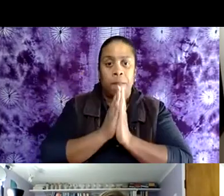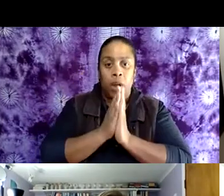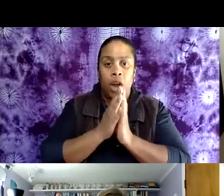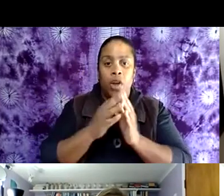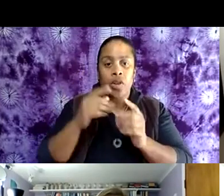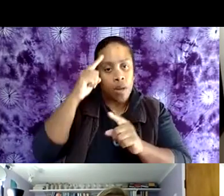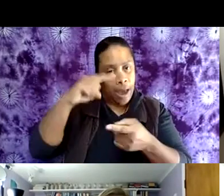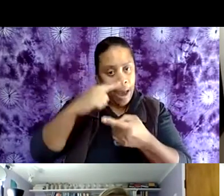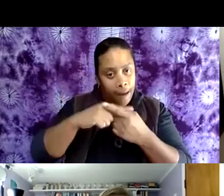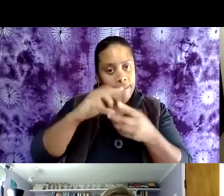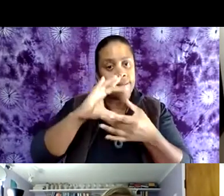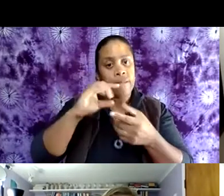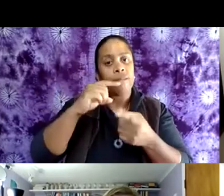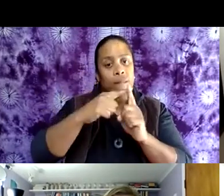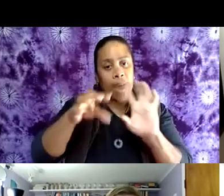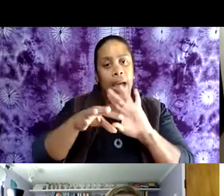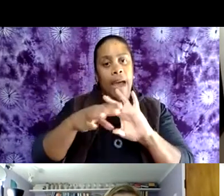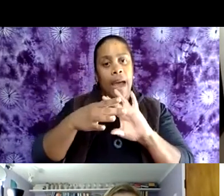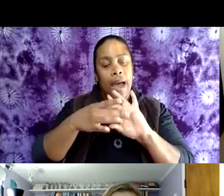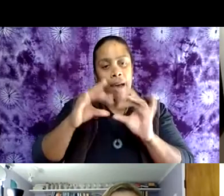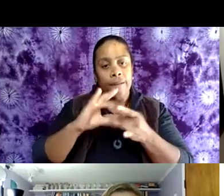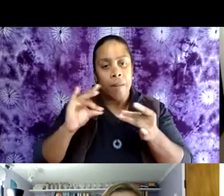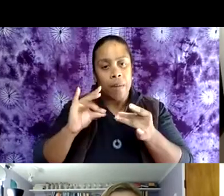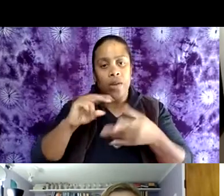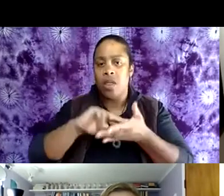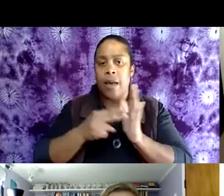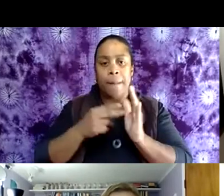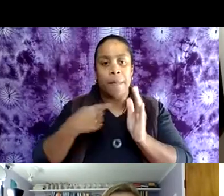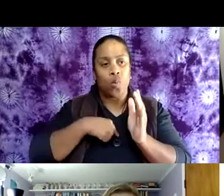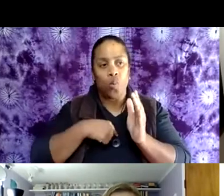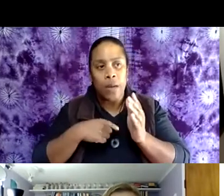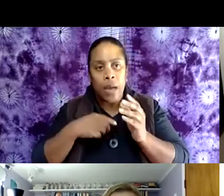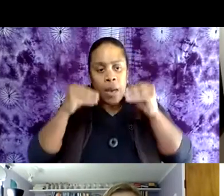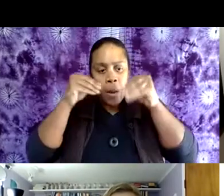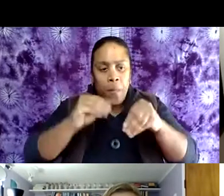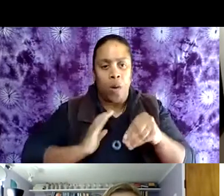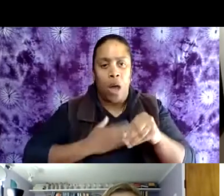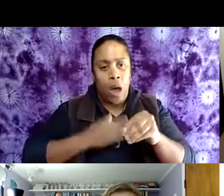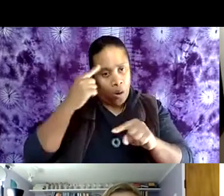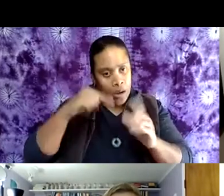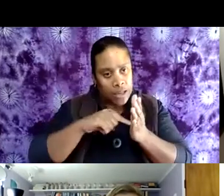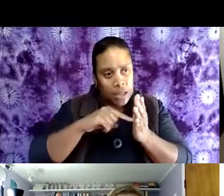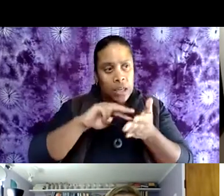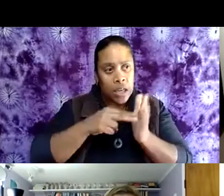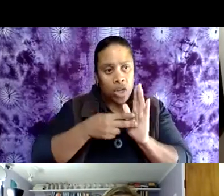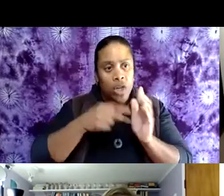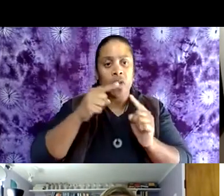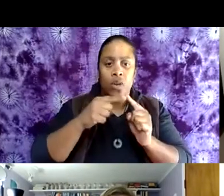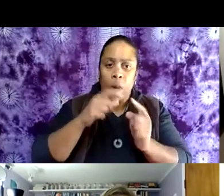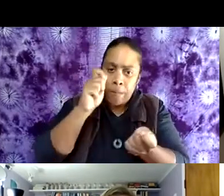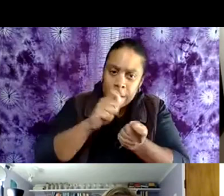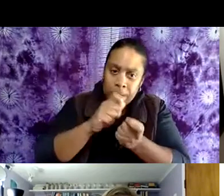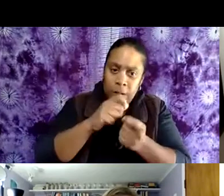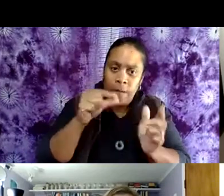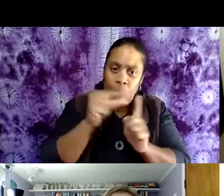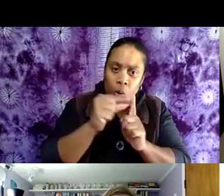me is that we put our intentions into very exact words. You know, when we ask the universe